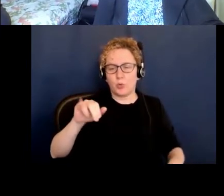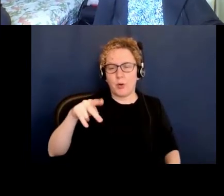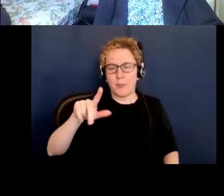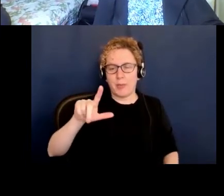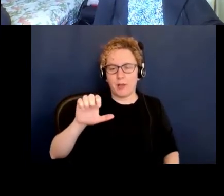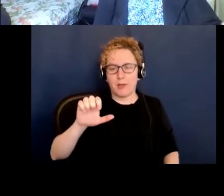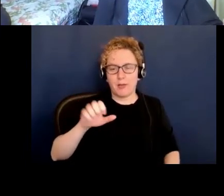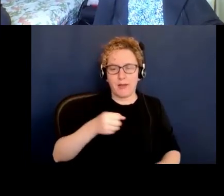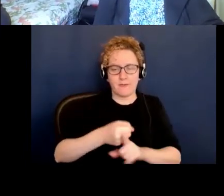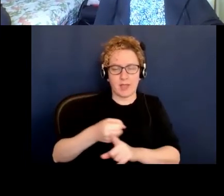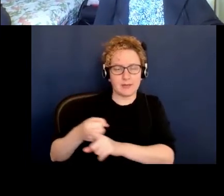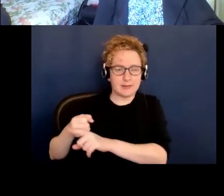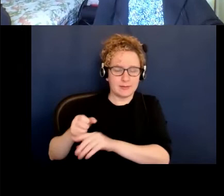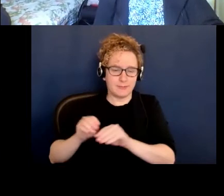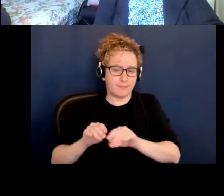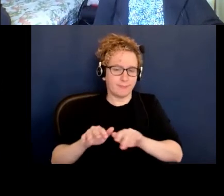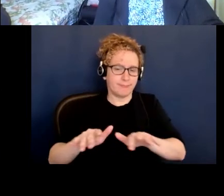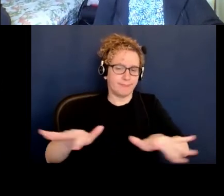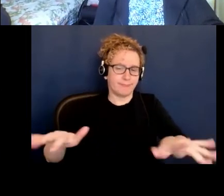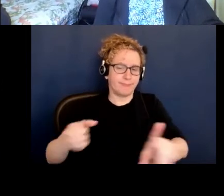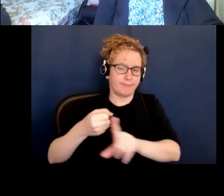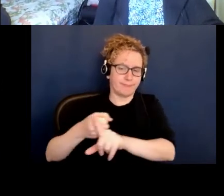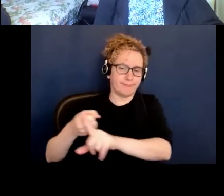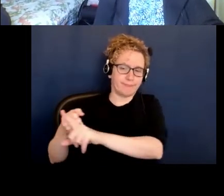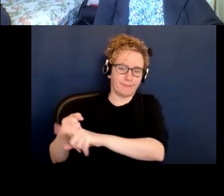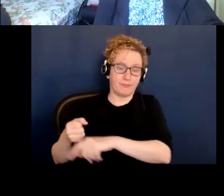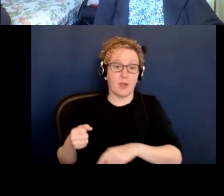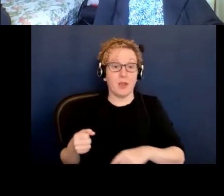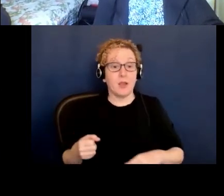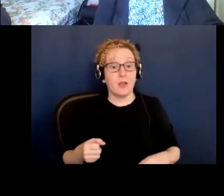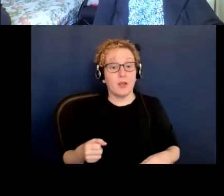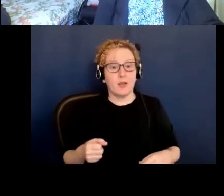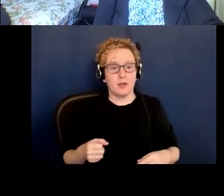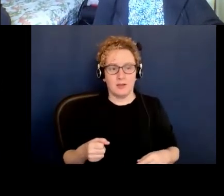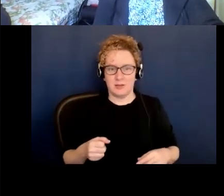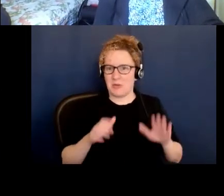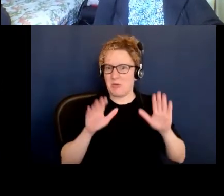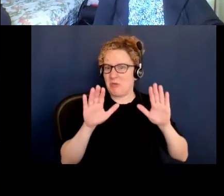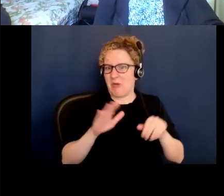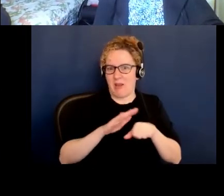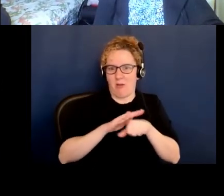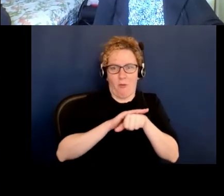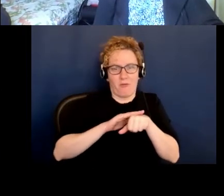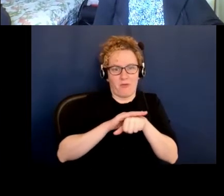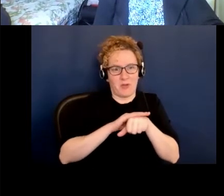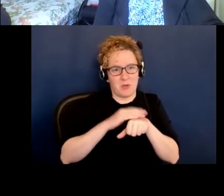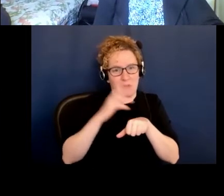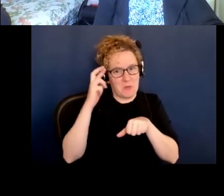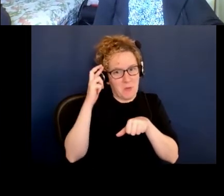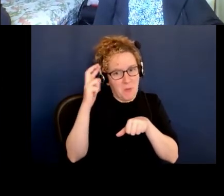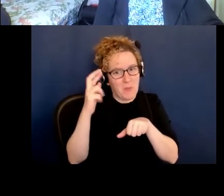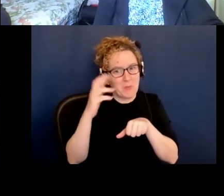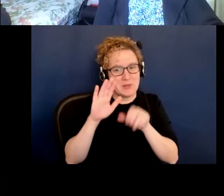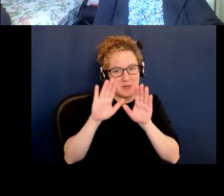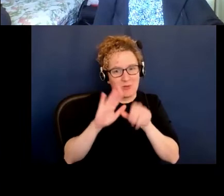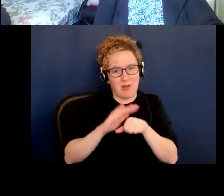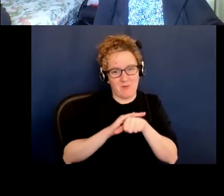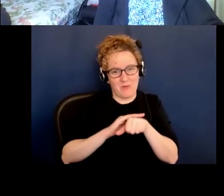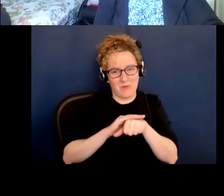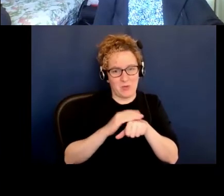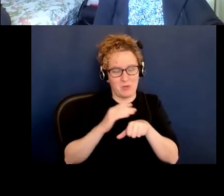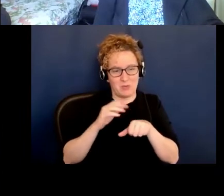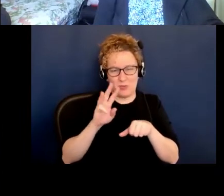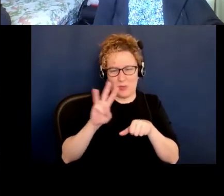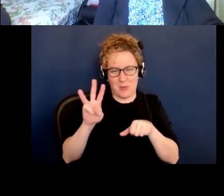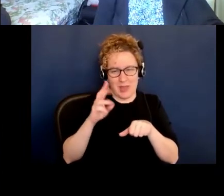given you a great overview of what our website sort of looks like